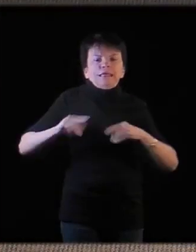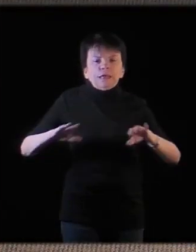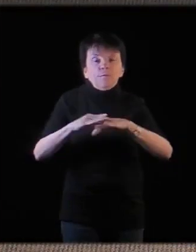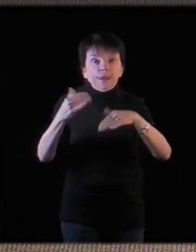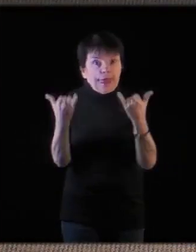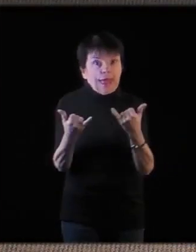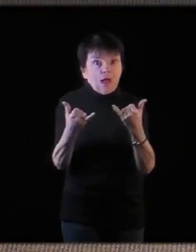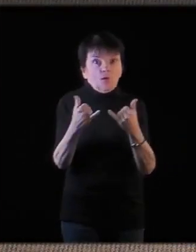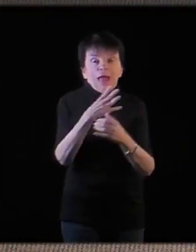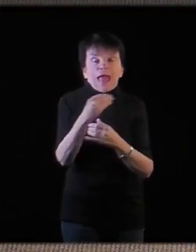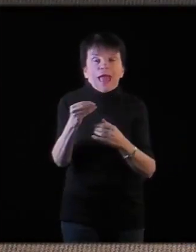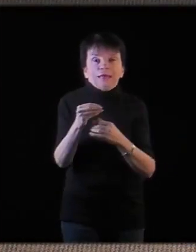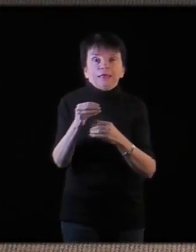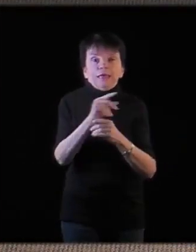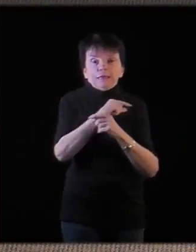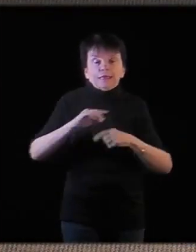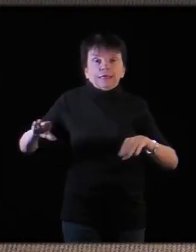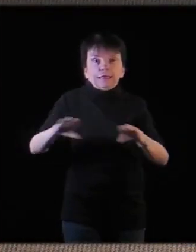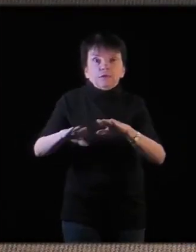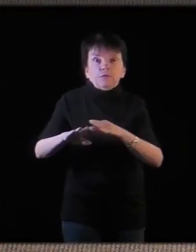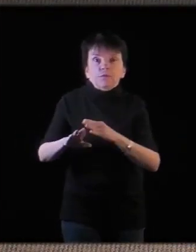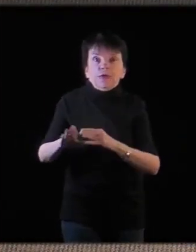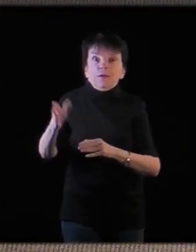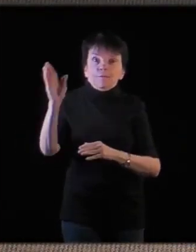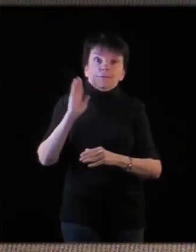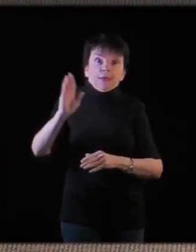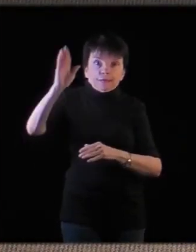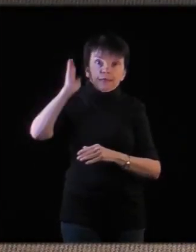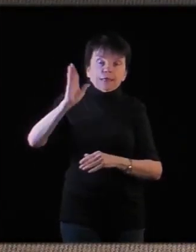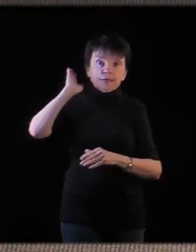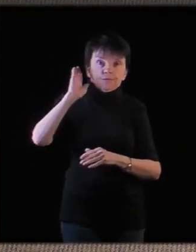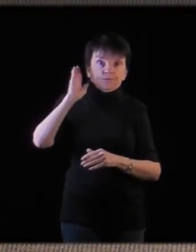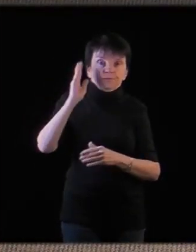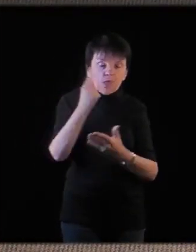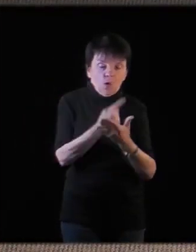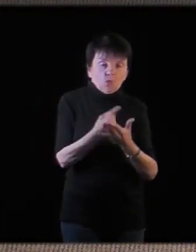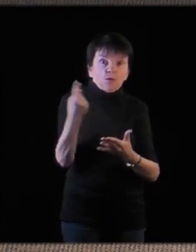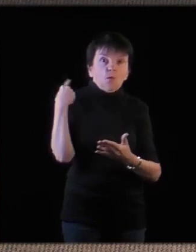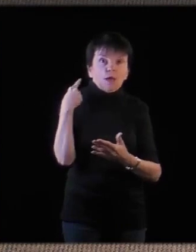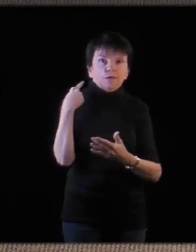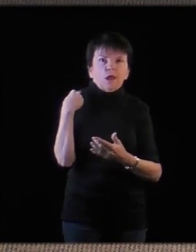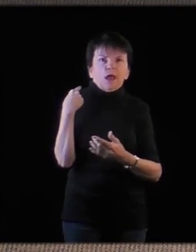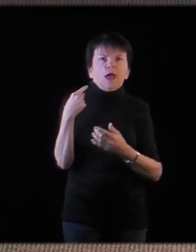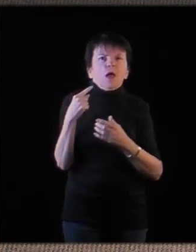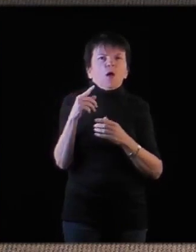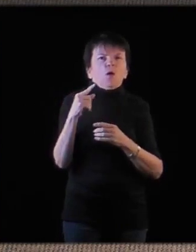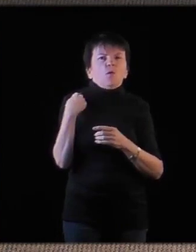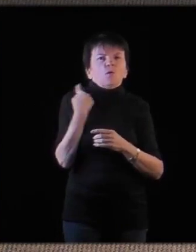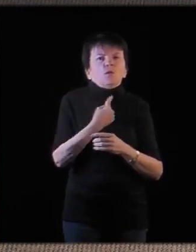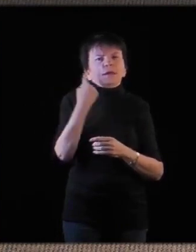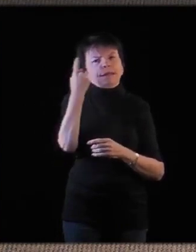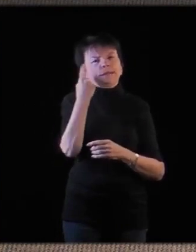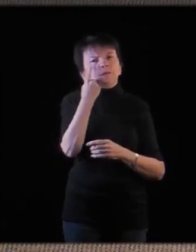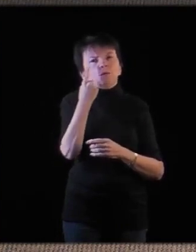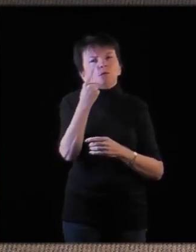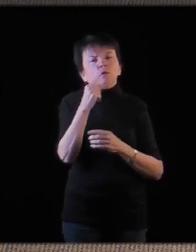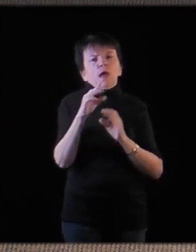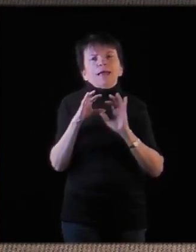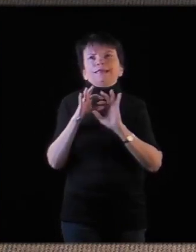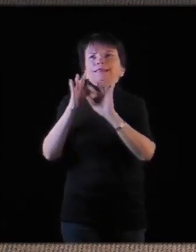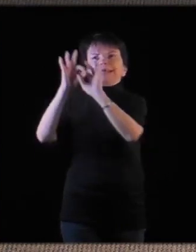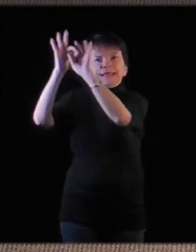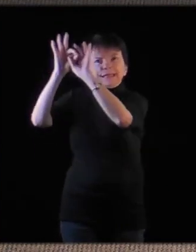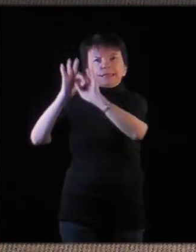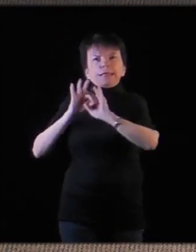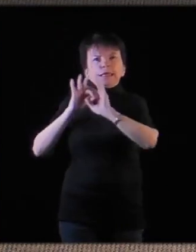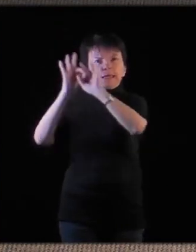we looked at being a citizen of heaven, being a citizen of the kingdom, and what it really means to be a citizen of heaven.